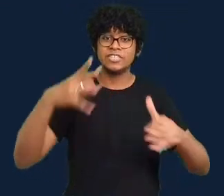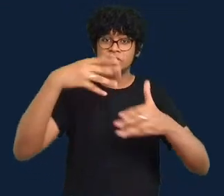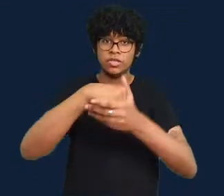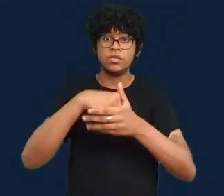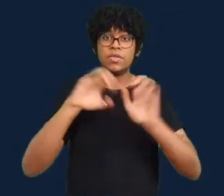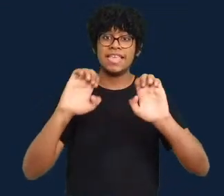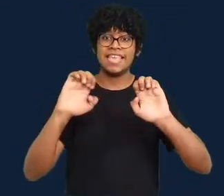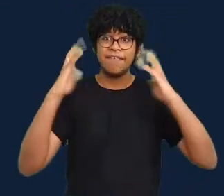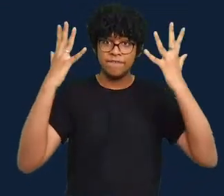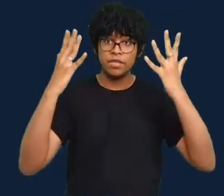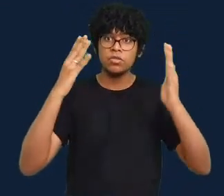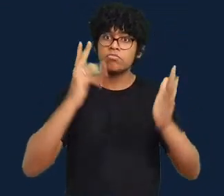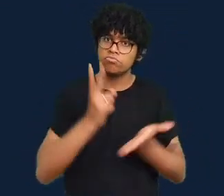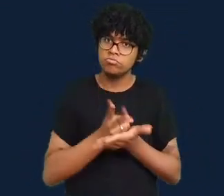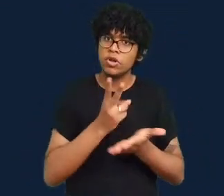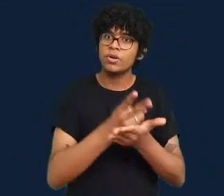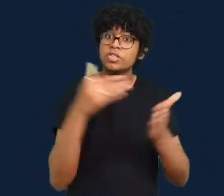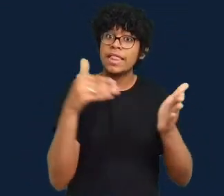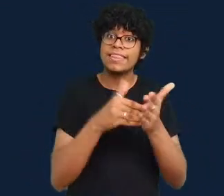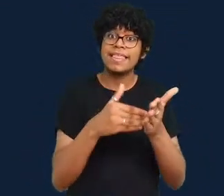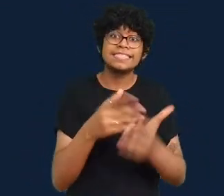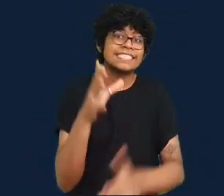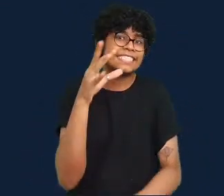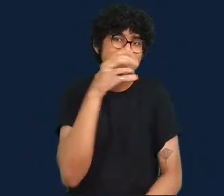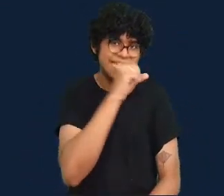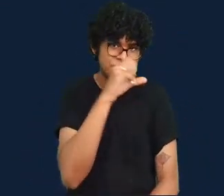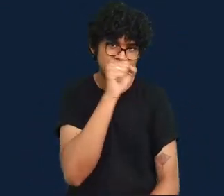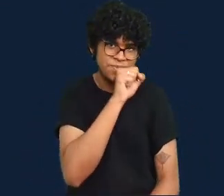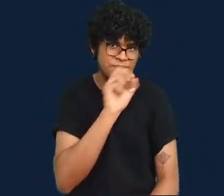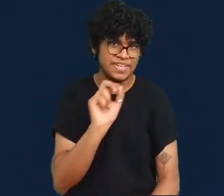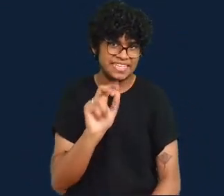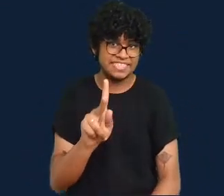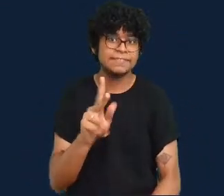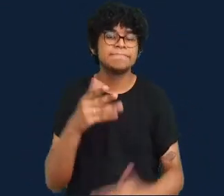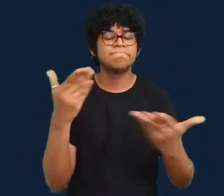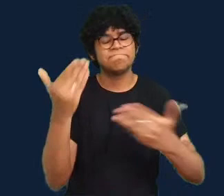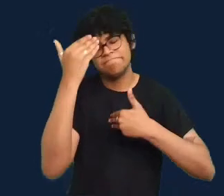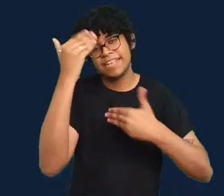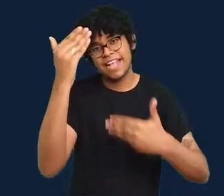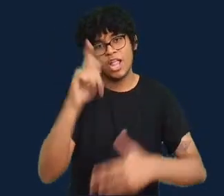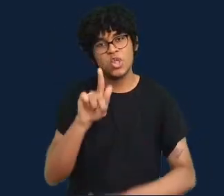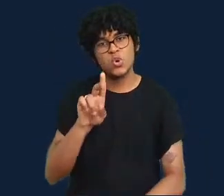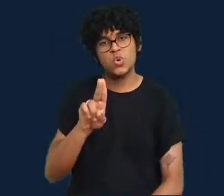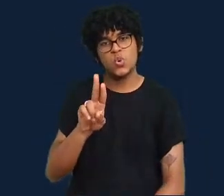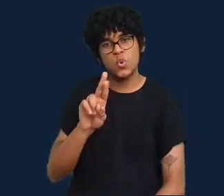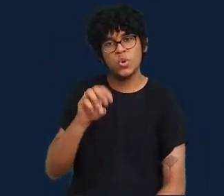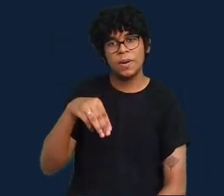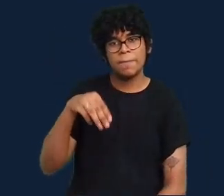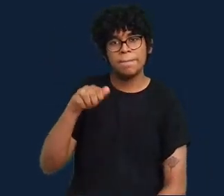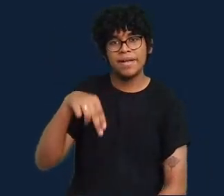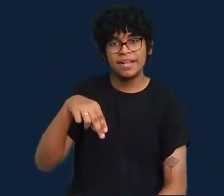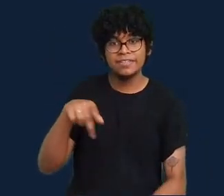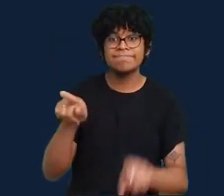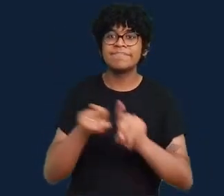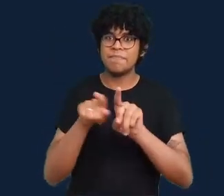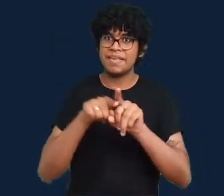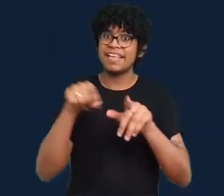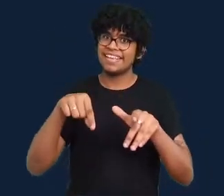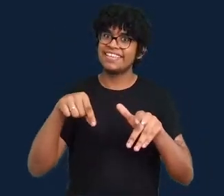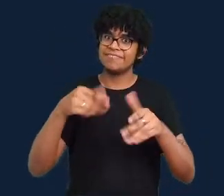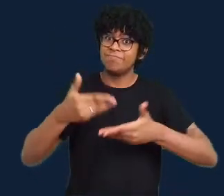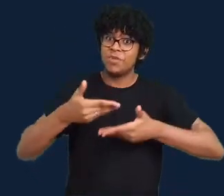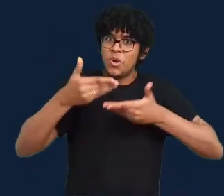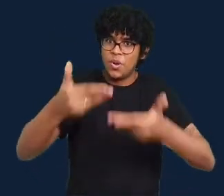You can see the schedule on the website, and this Coda BR meeting will take place until Saturday. Thank you,